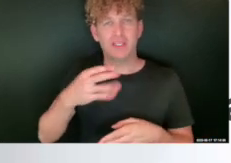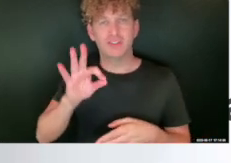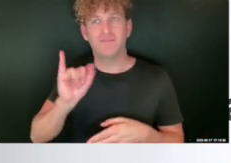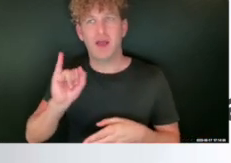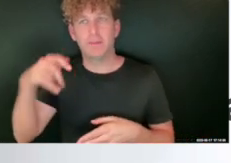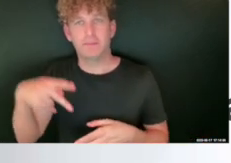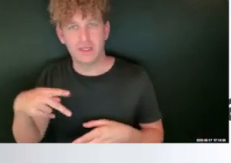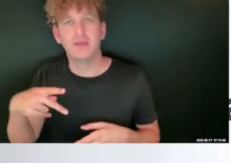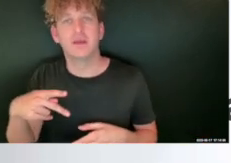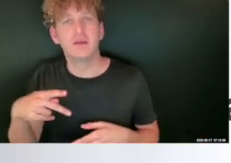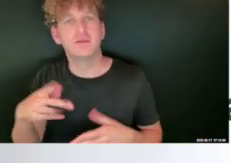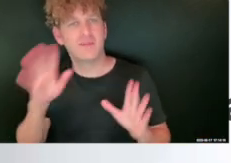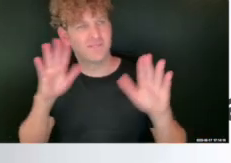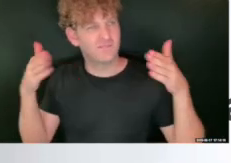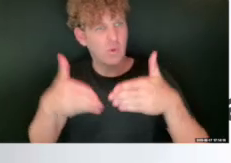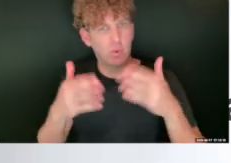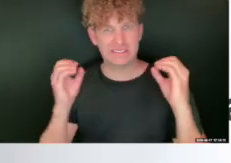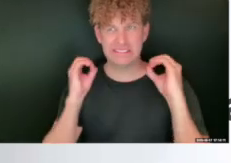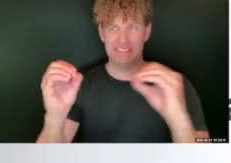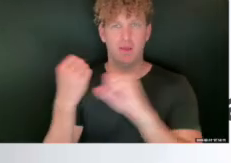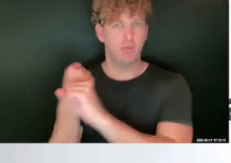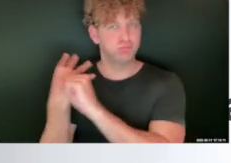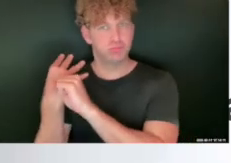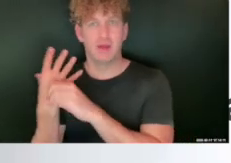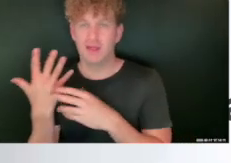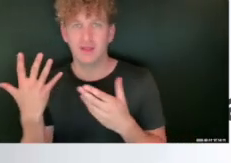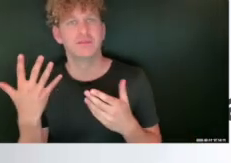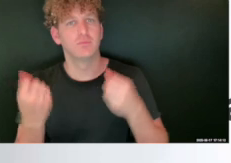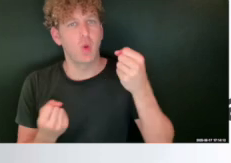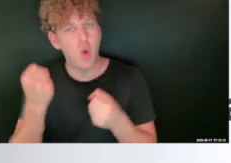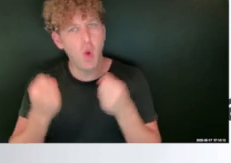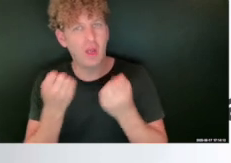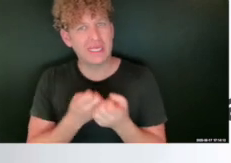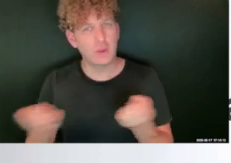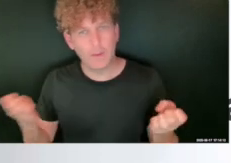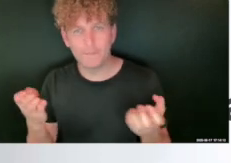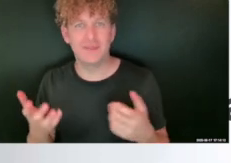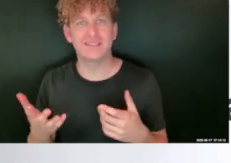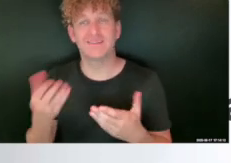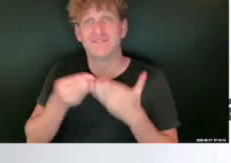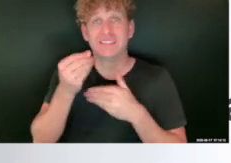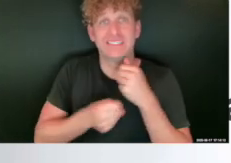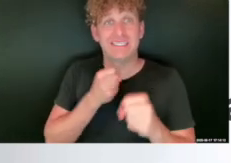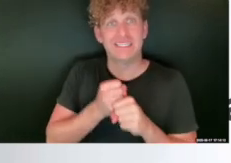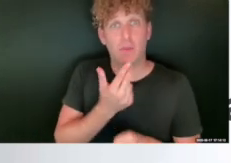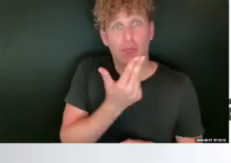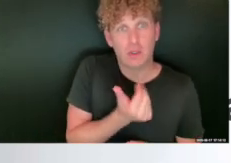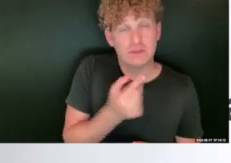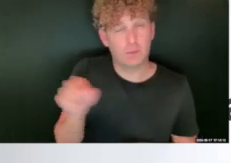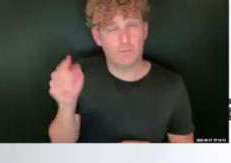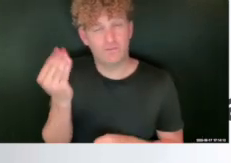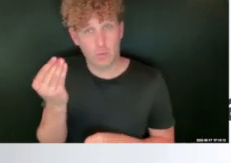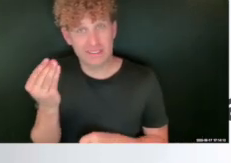loans, vouchers for zero-emission off-road equipment through the Clean Off-Road Equipment Voucher